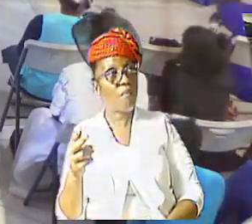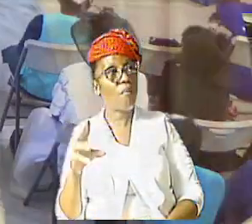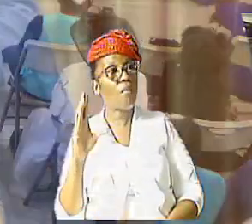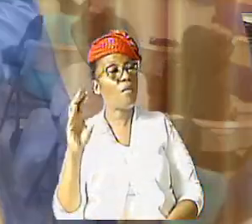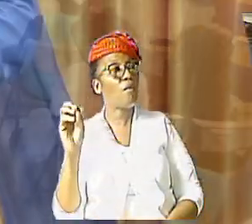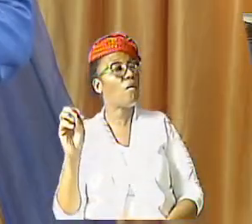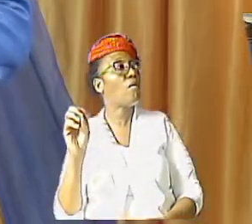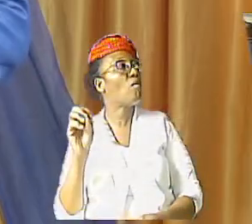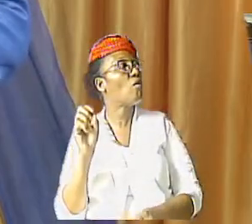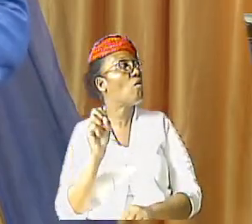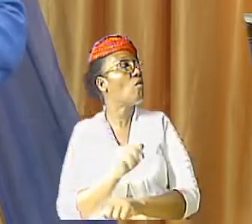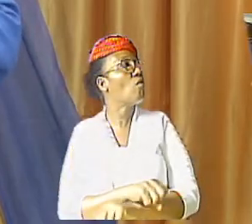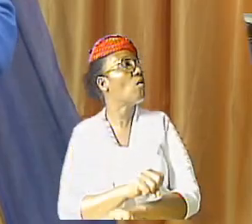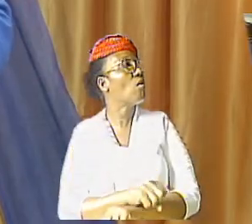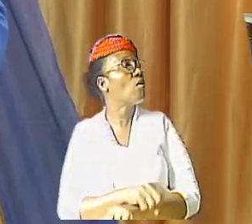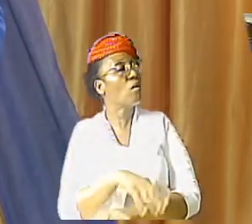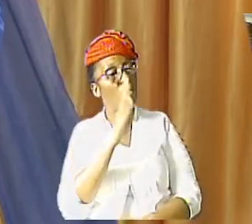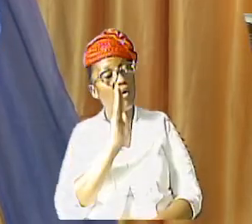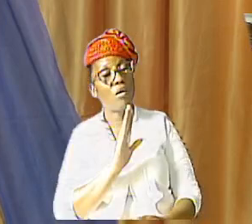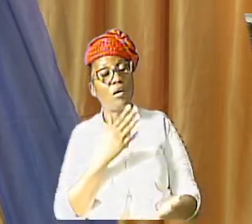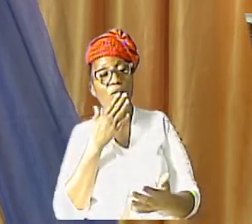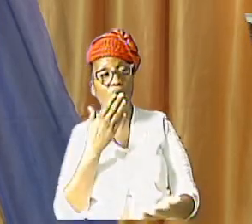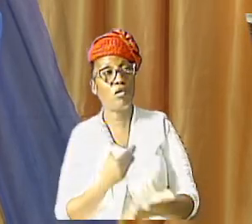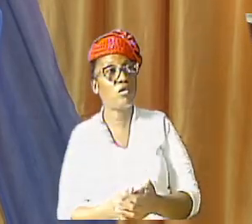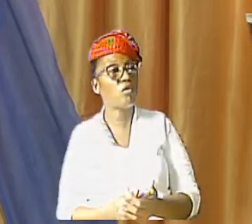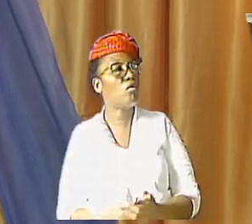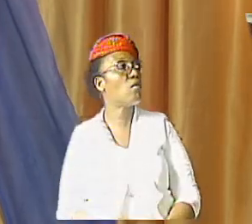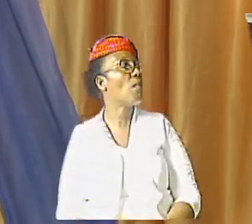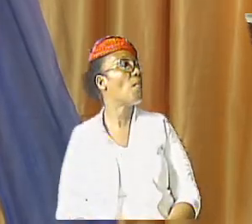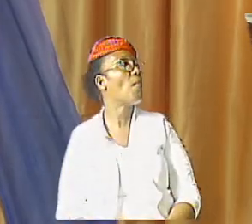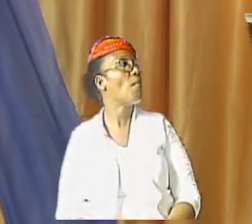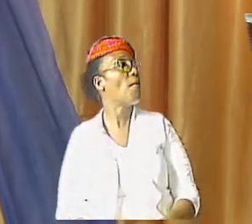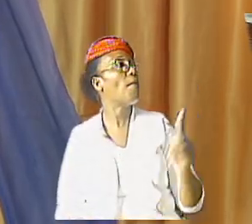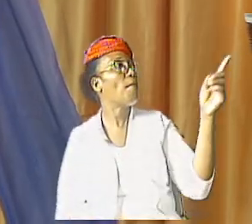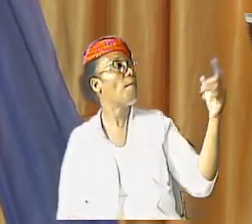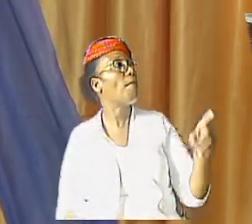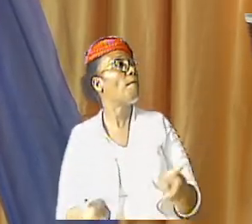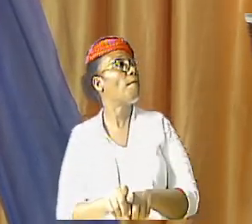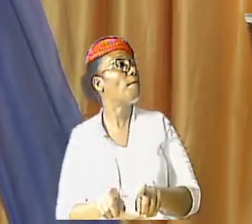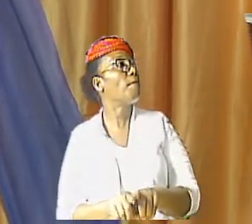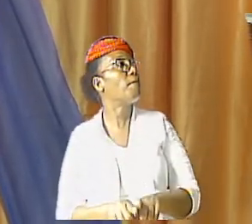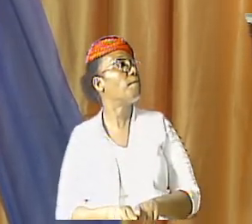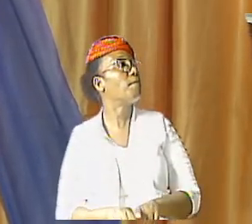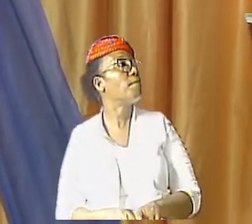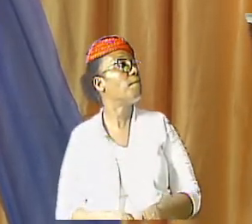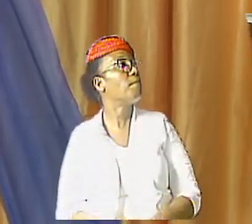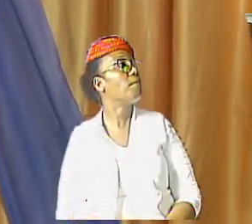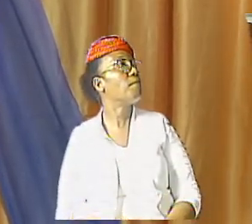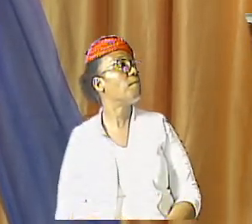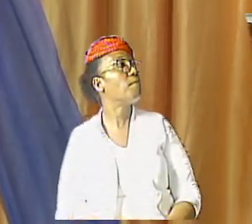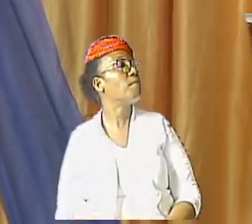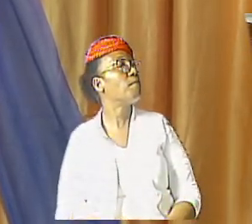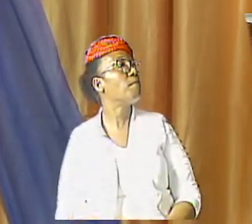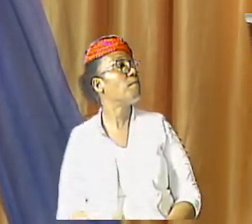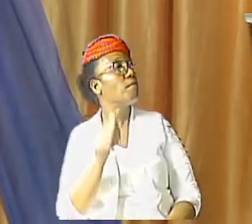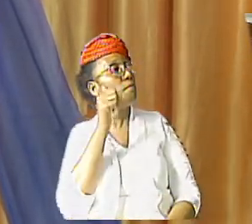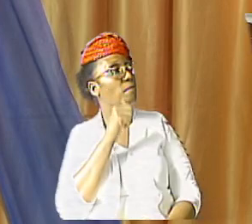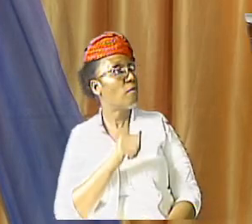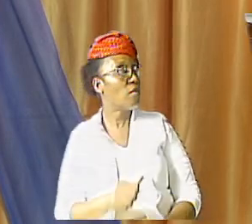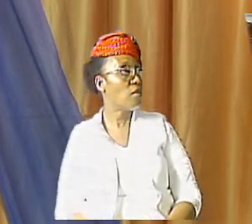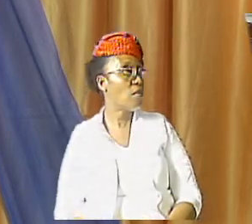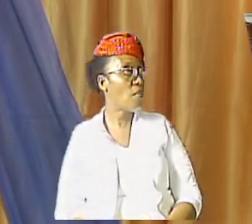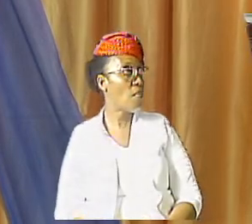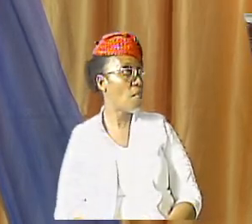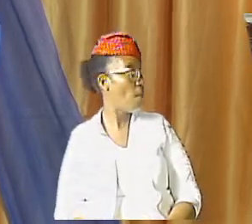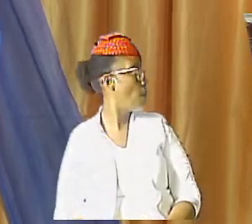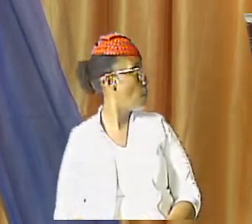is good. And before we begin, you know, I would just like to, my wife never knew this, but I just like to acknowledge her this morning.